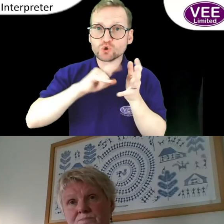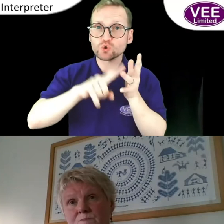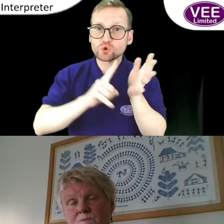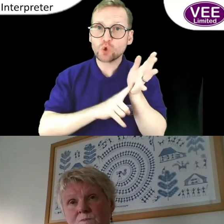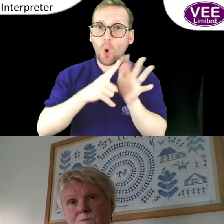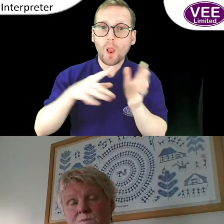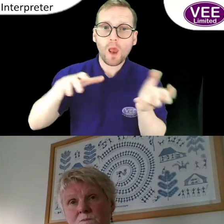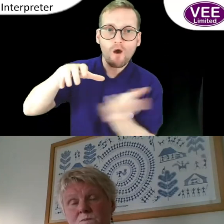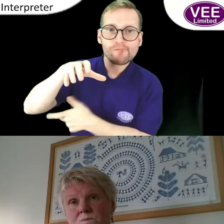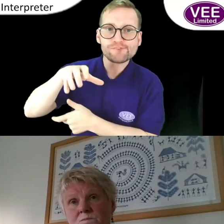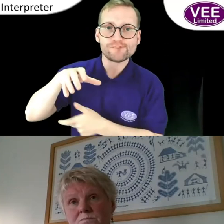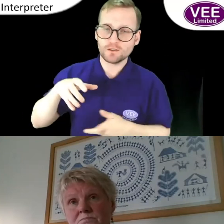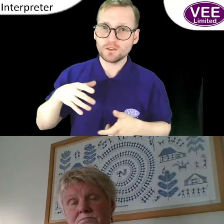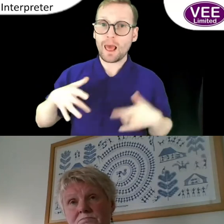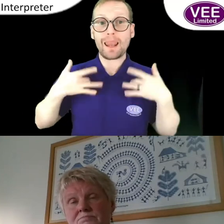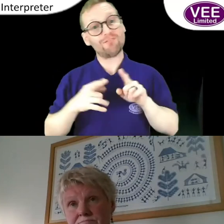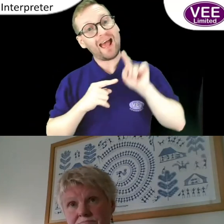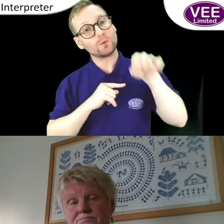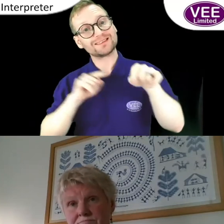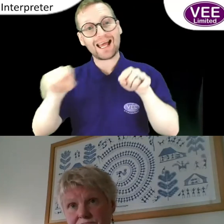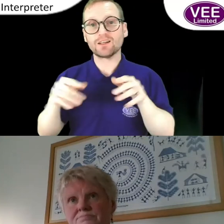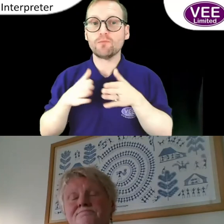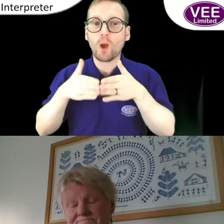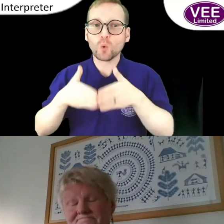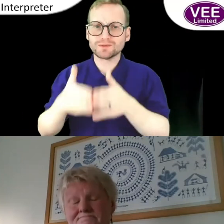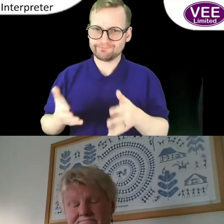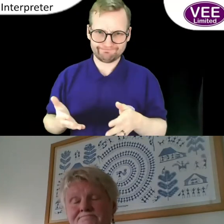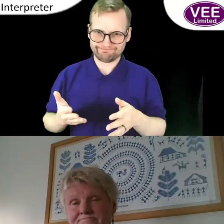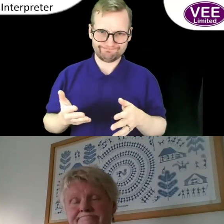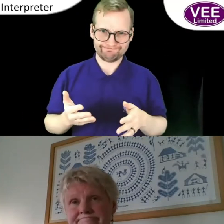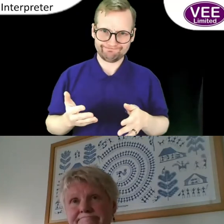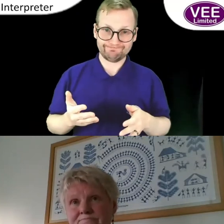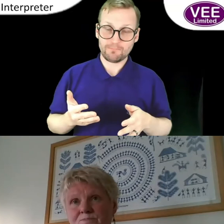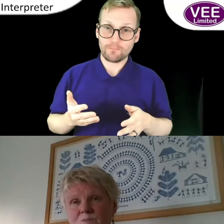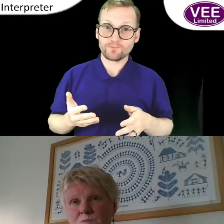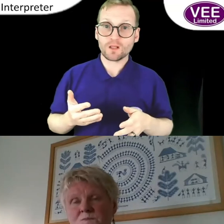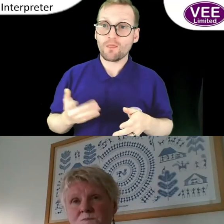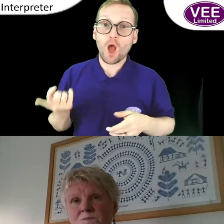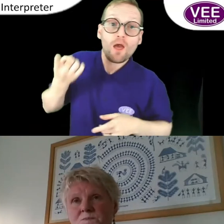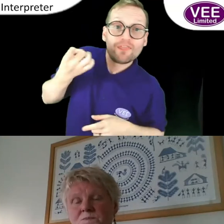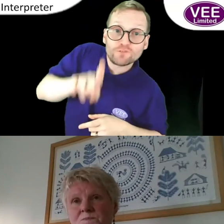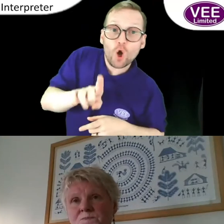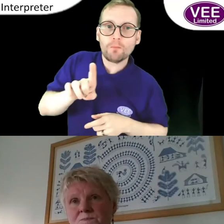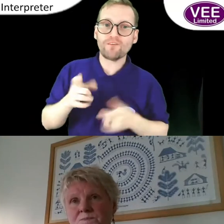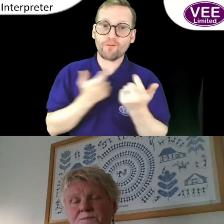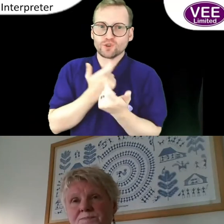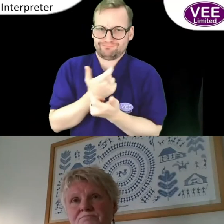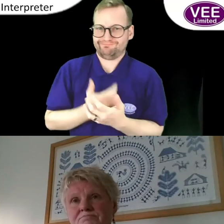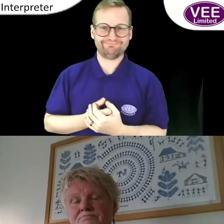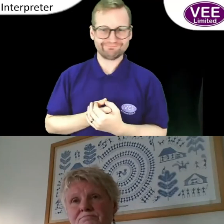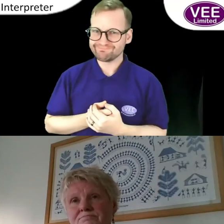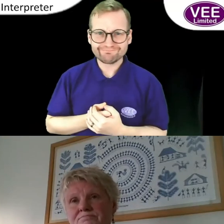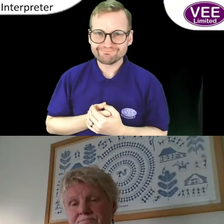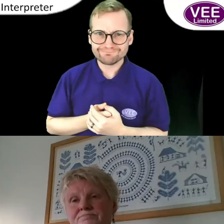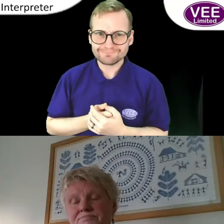life, actually, life away from the bombs. I mean, they are not just coming for the sake of fun. There is a